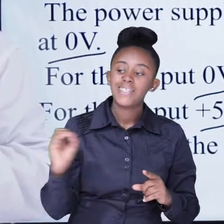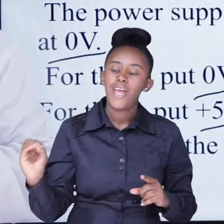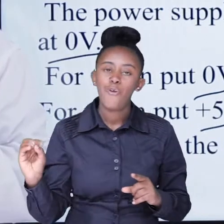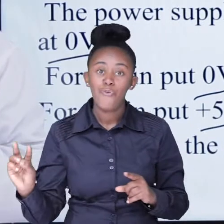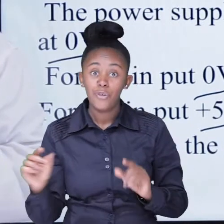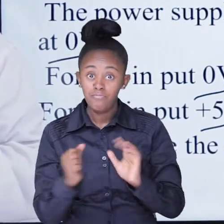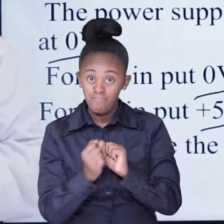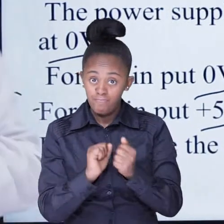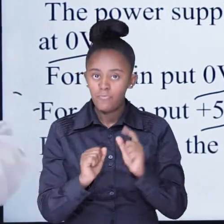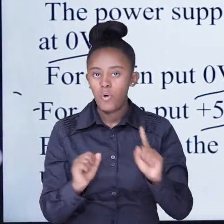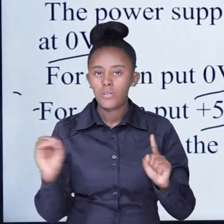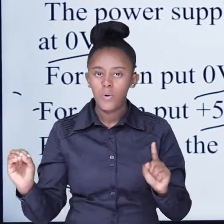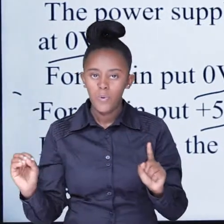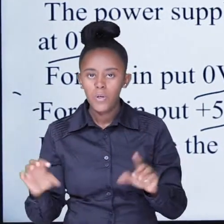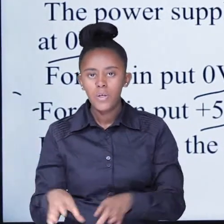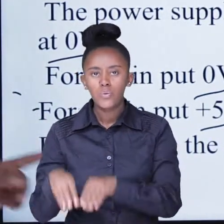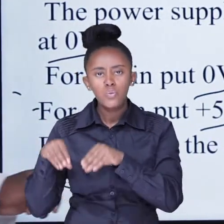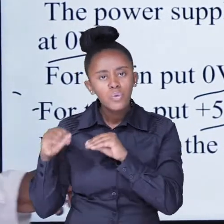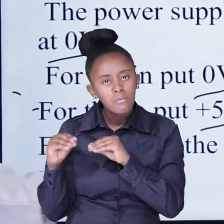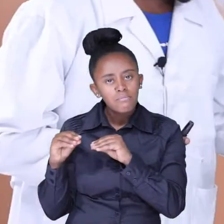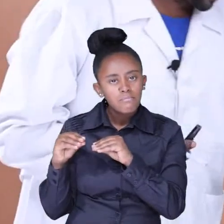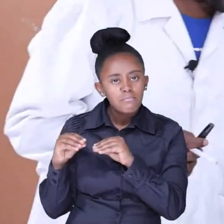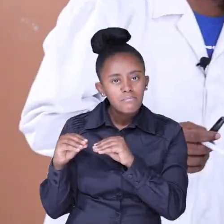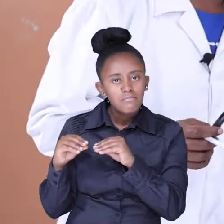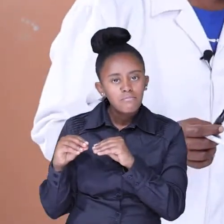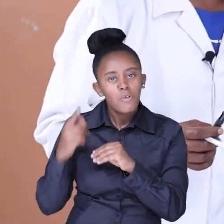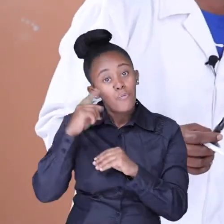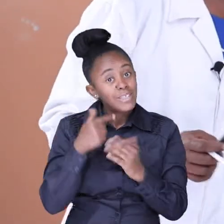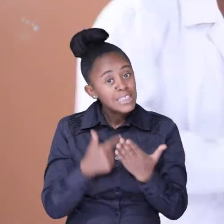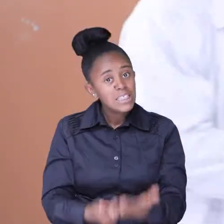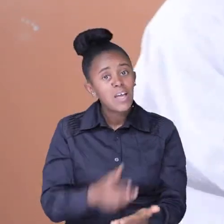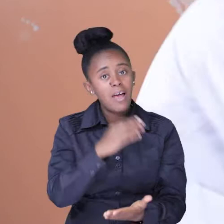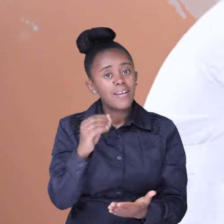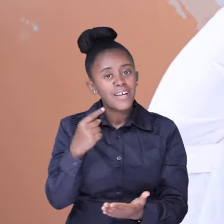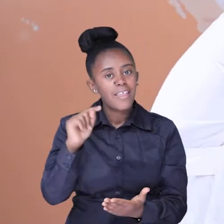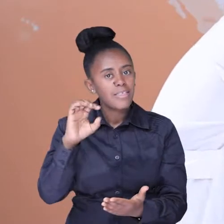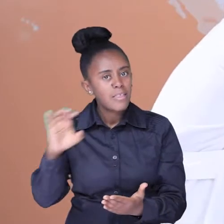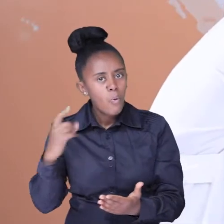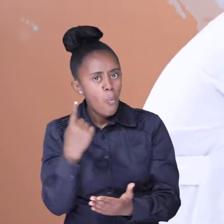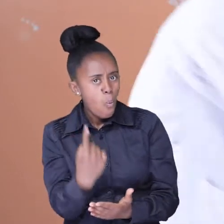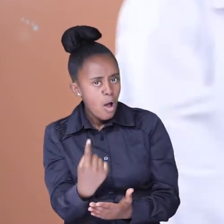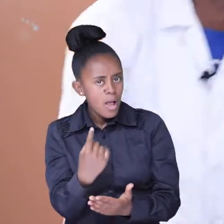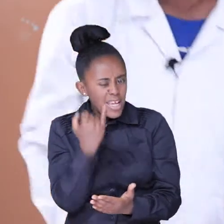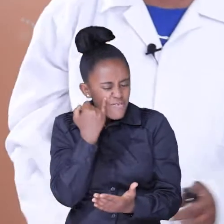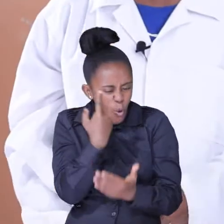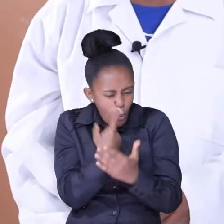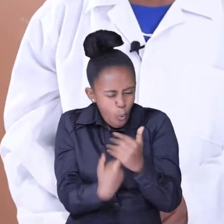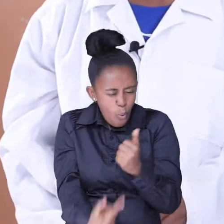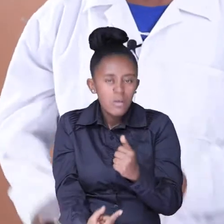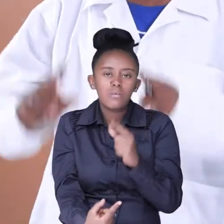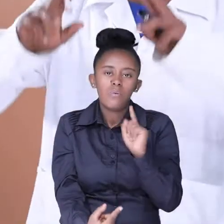volt. A student, for this gate, the output is 1 if and only